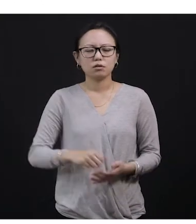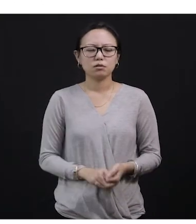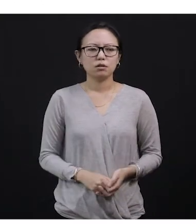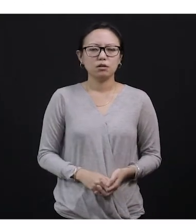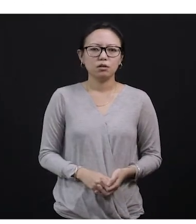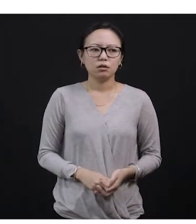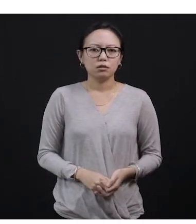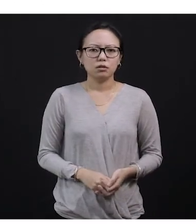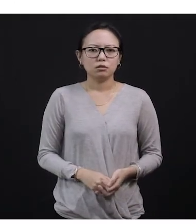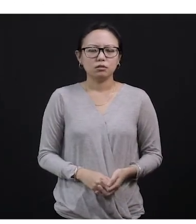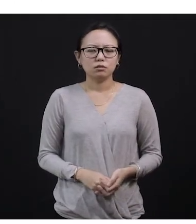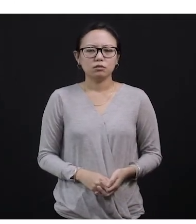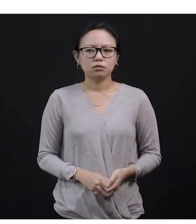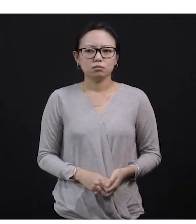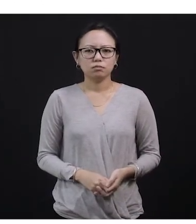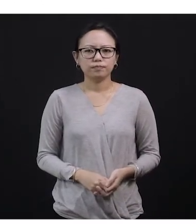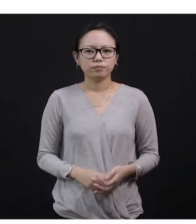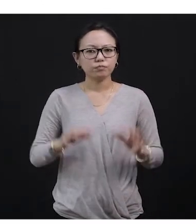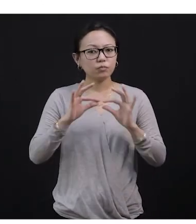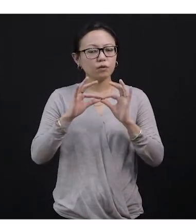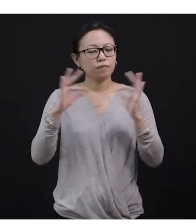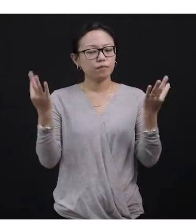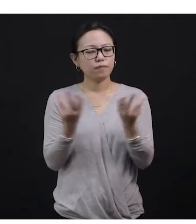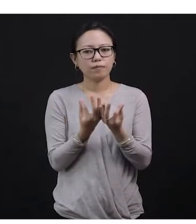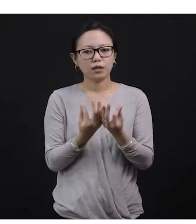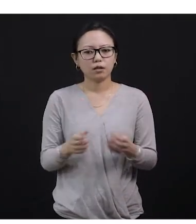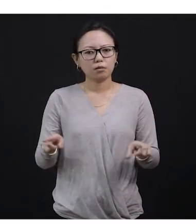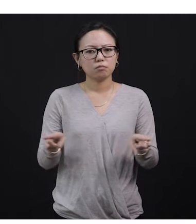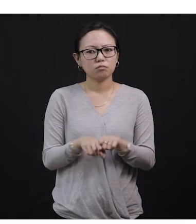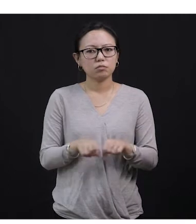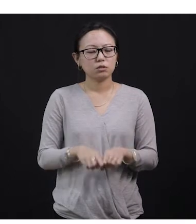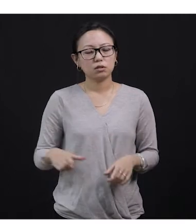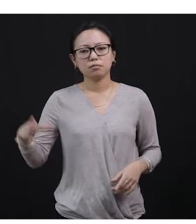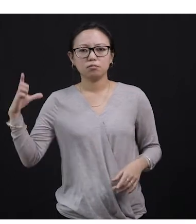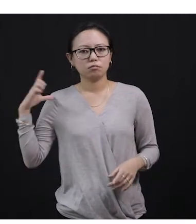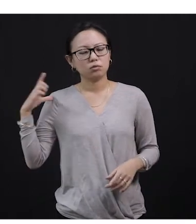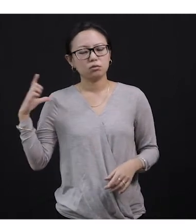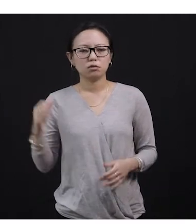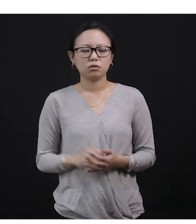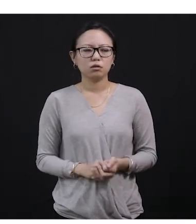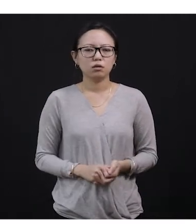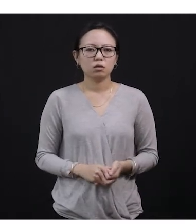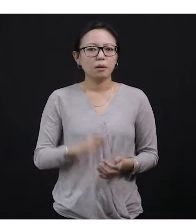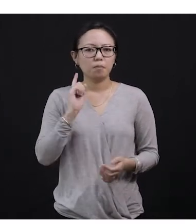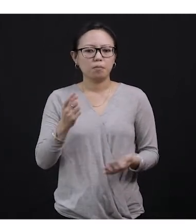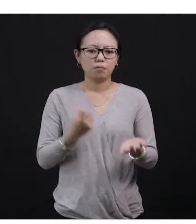were always from one family lineage, all right? So that was monarchy. But for republic,